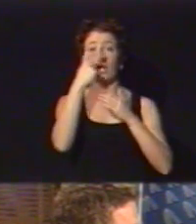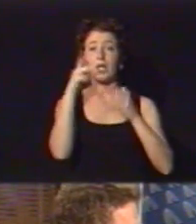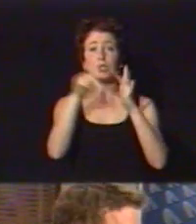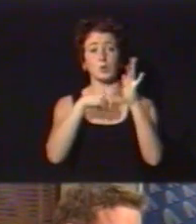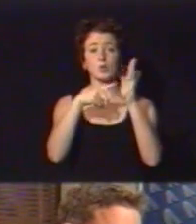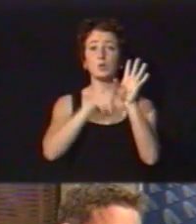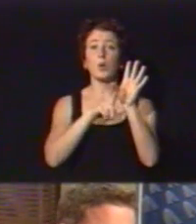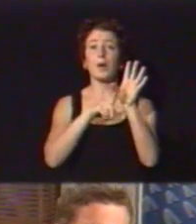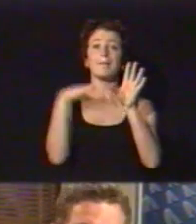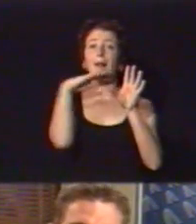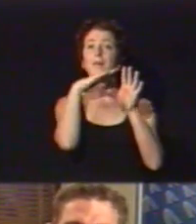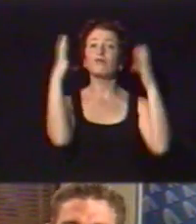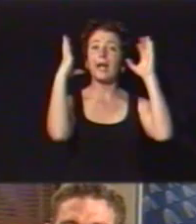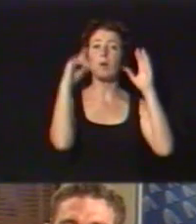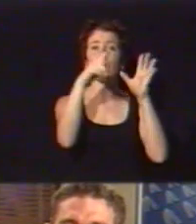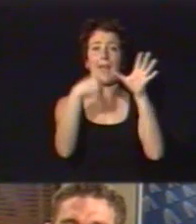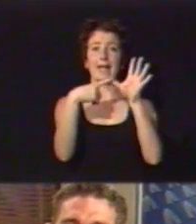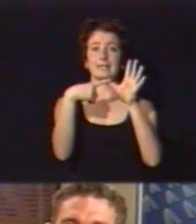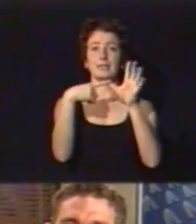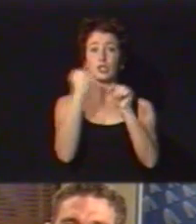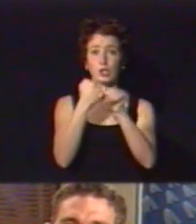AGM, and the announcement was made that...